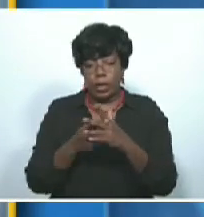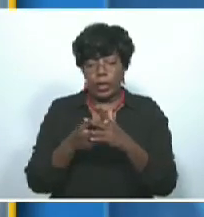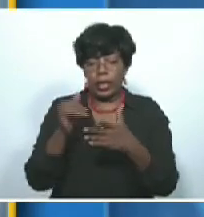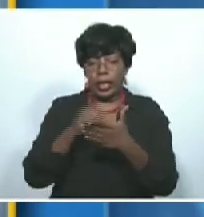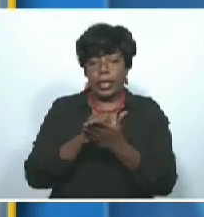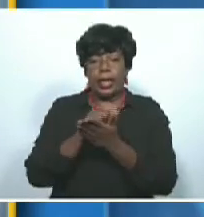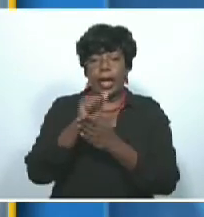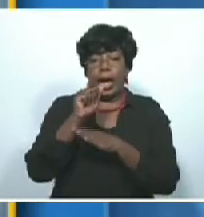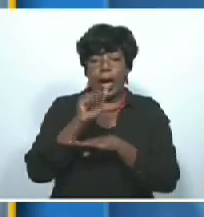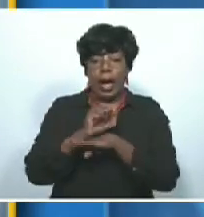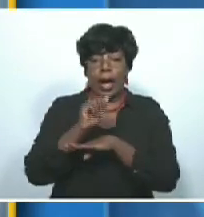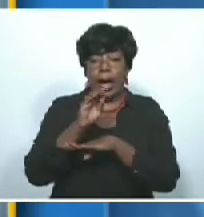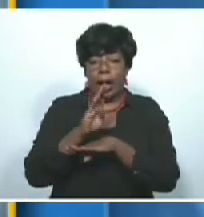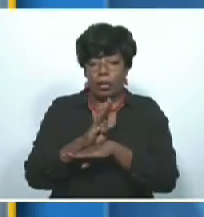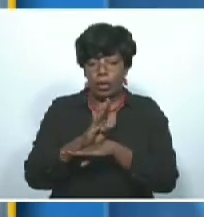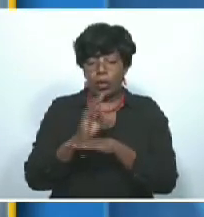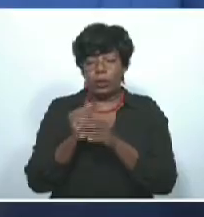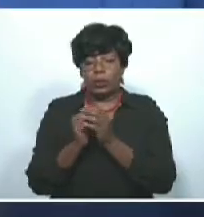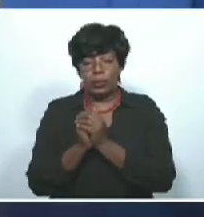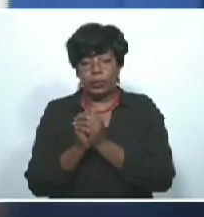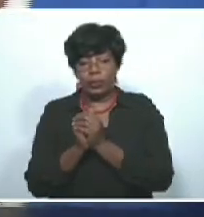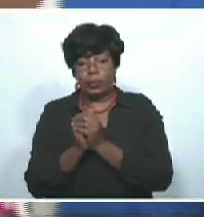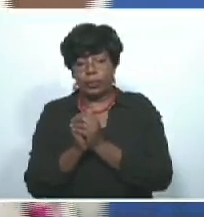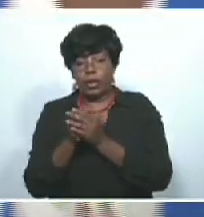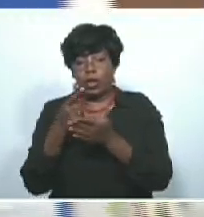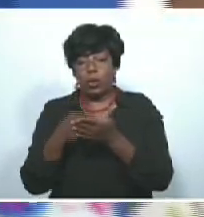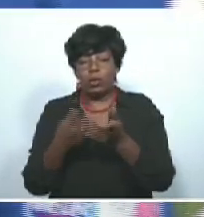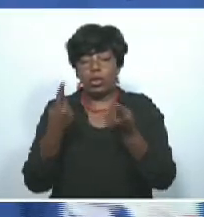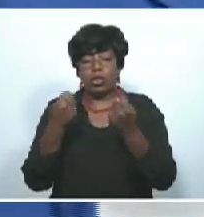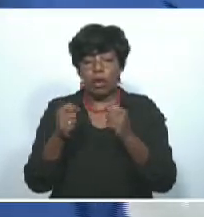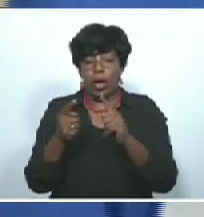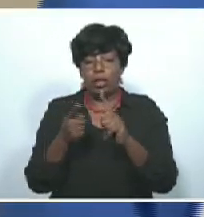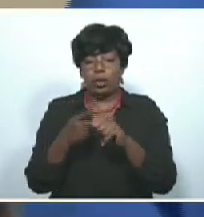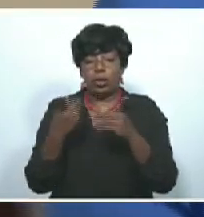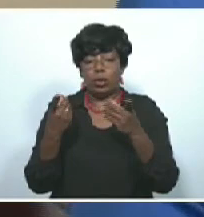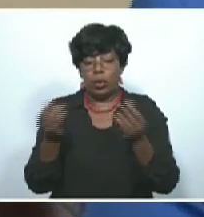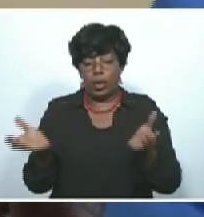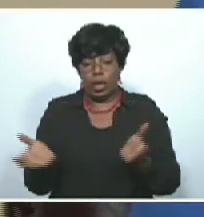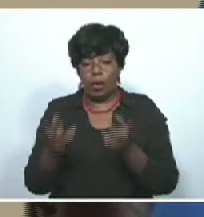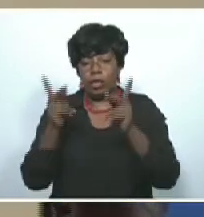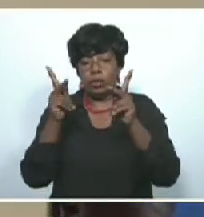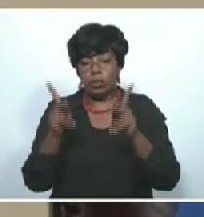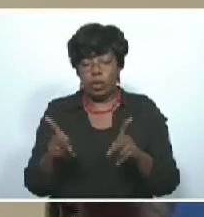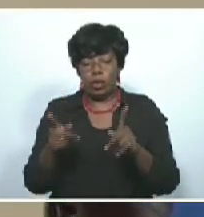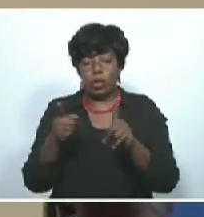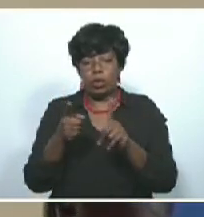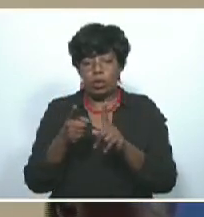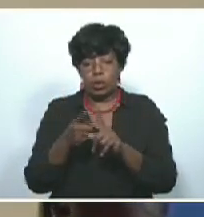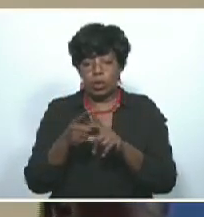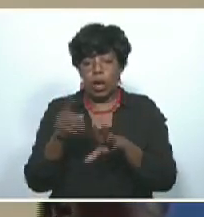Abaco. One of the things that we're trying to do is to try to encourage persons to foster